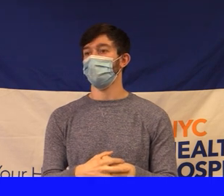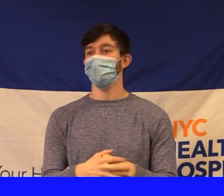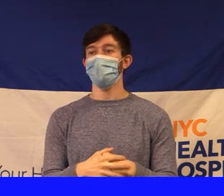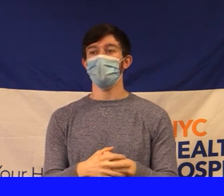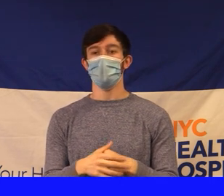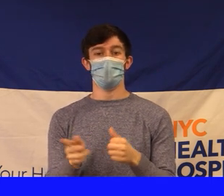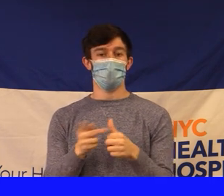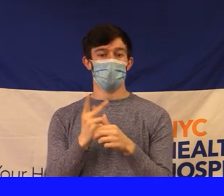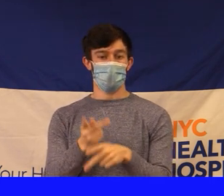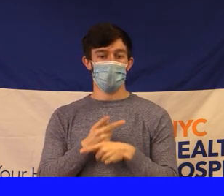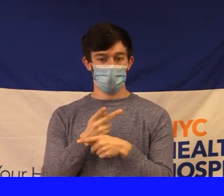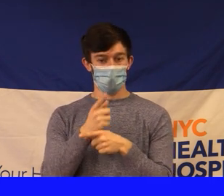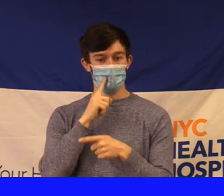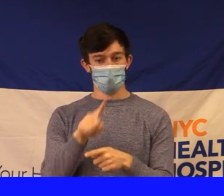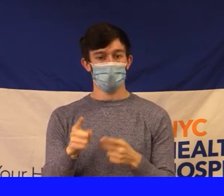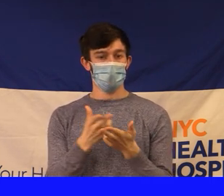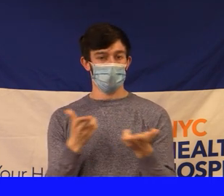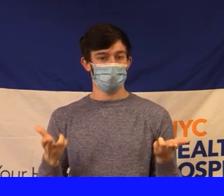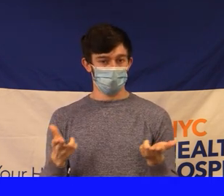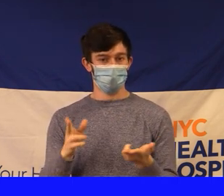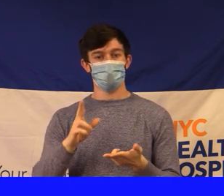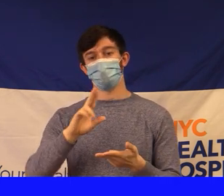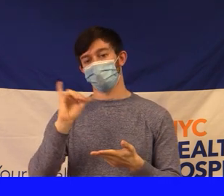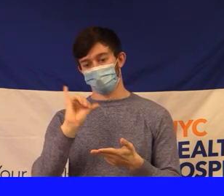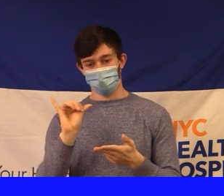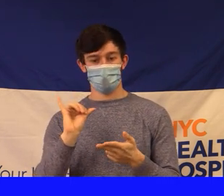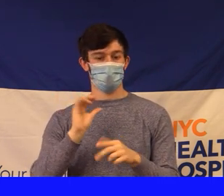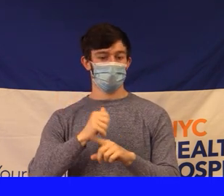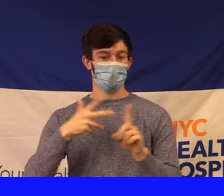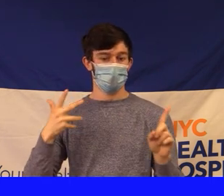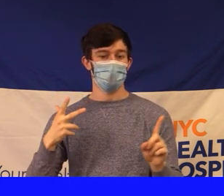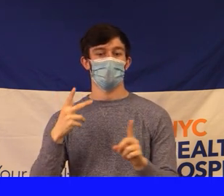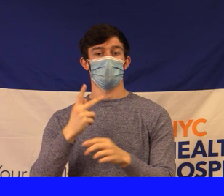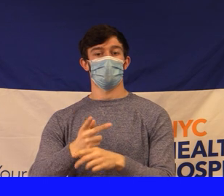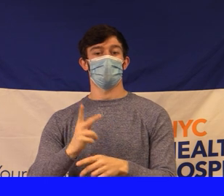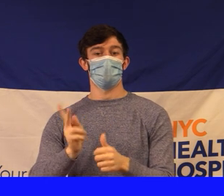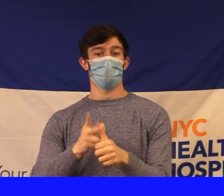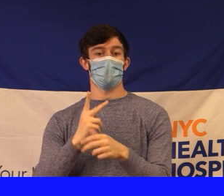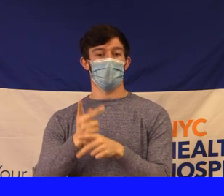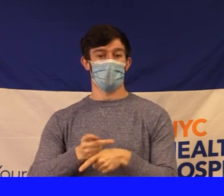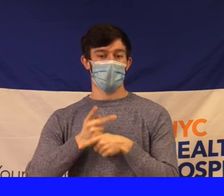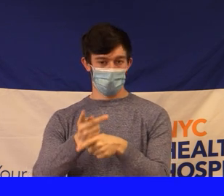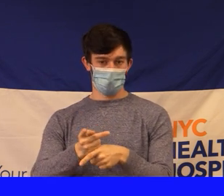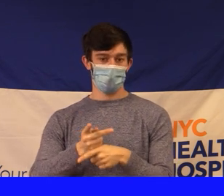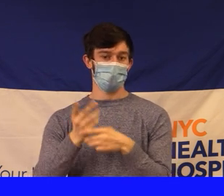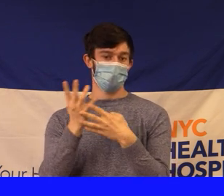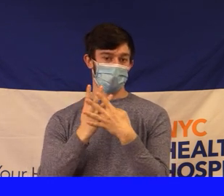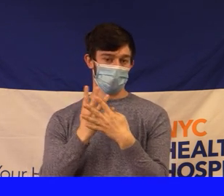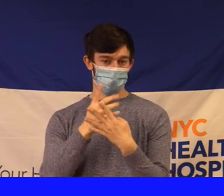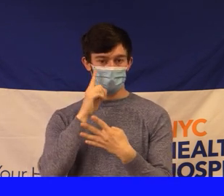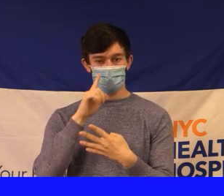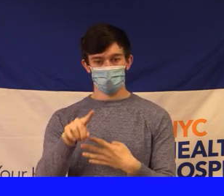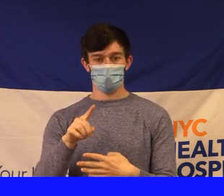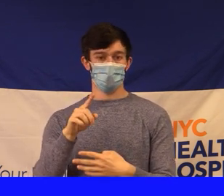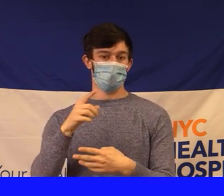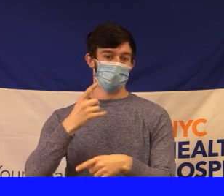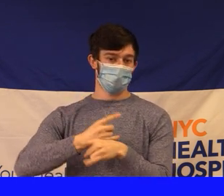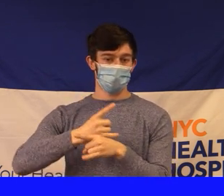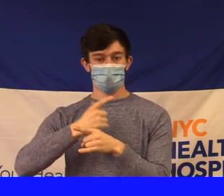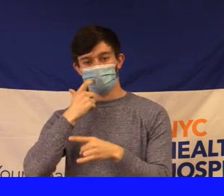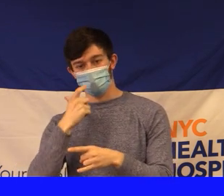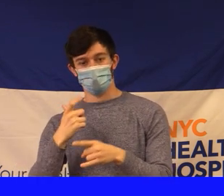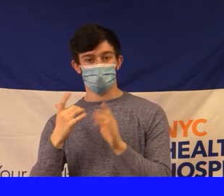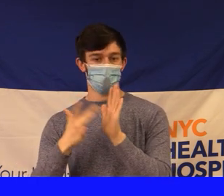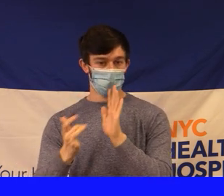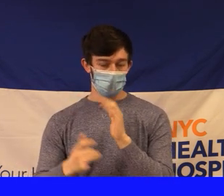shelter, the Meyer Shelter, expansion of primary care screening for substance use disorder, the CATCH teams, which